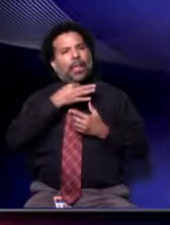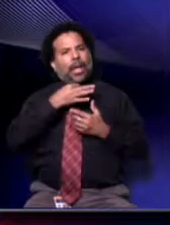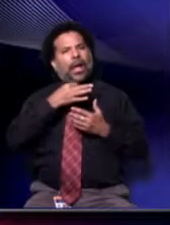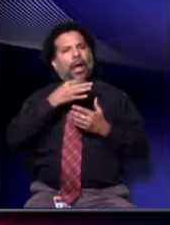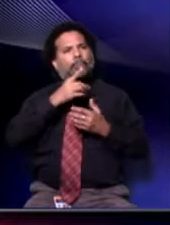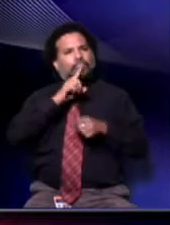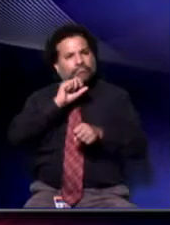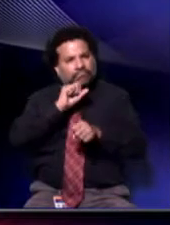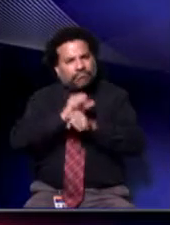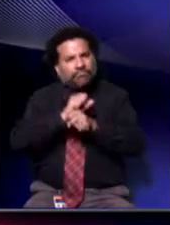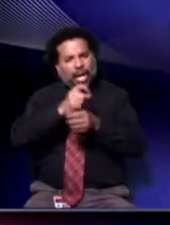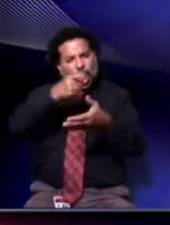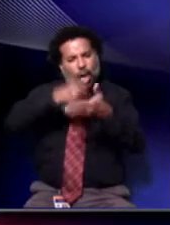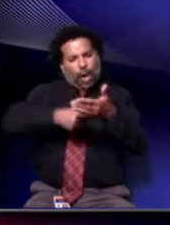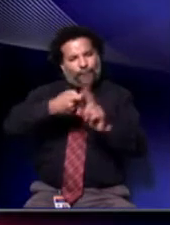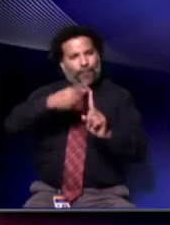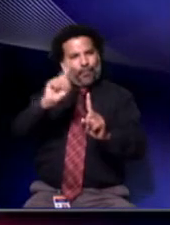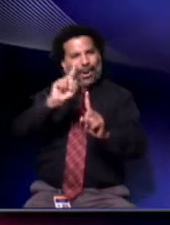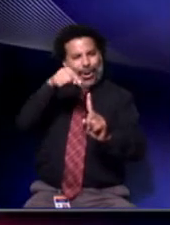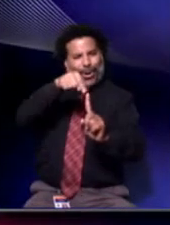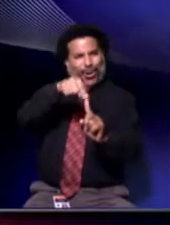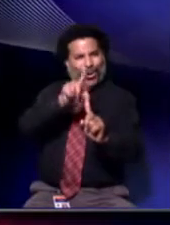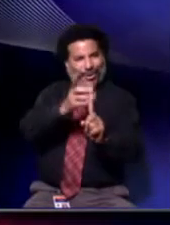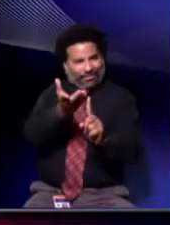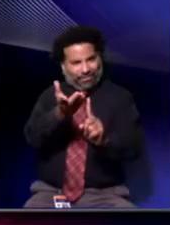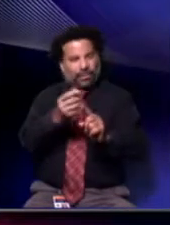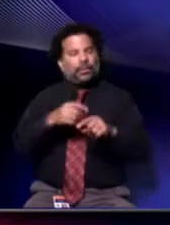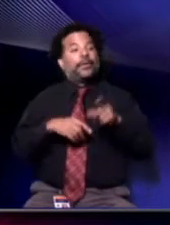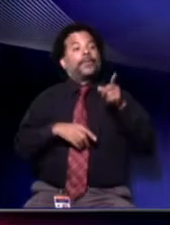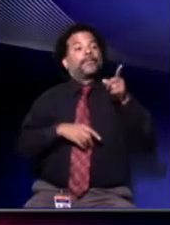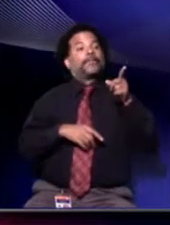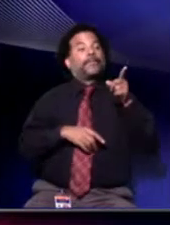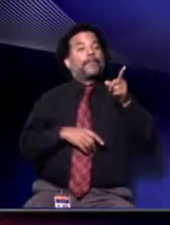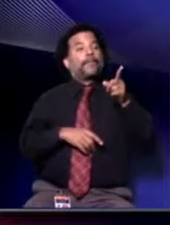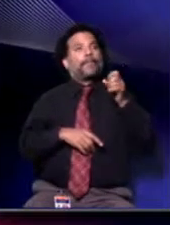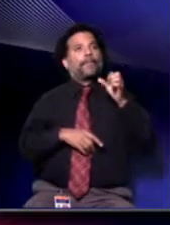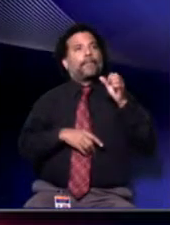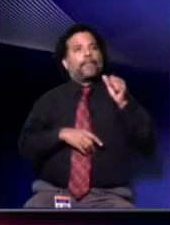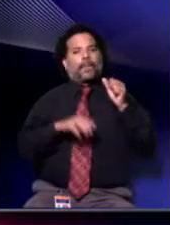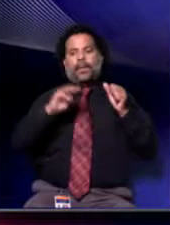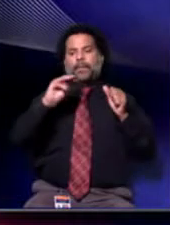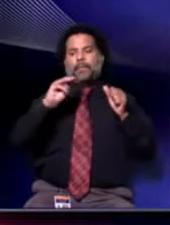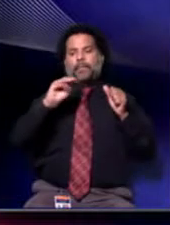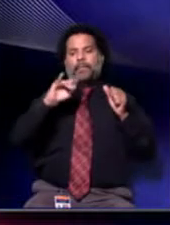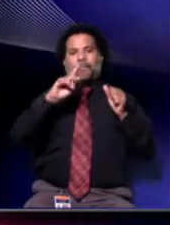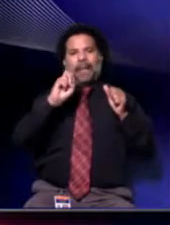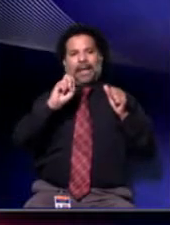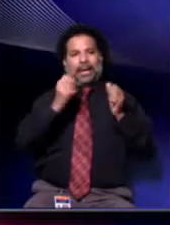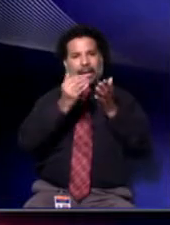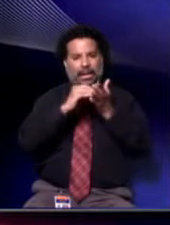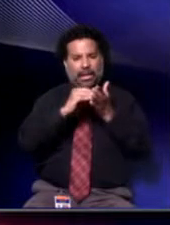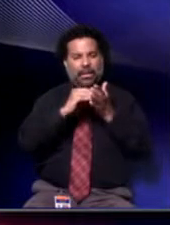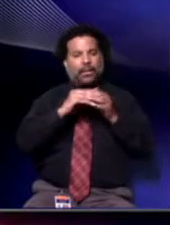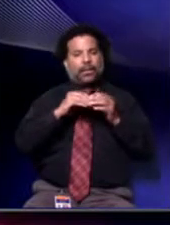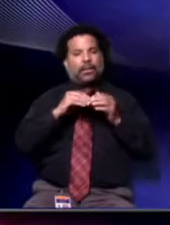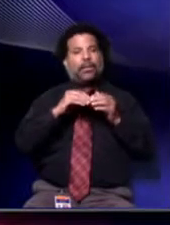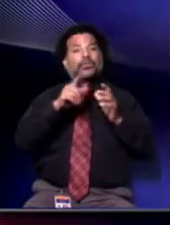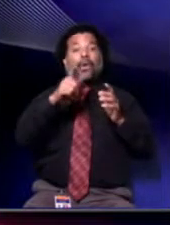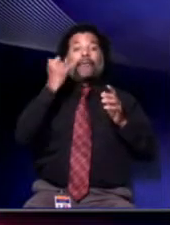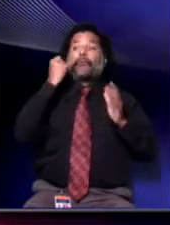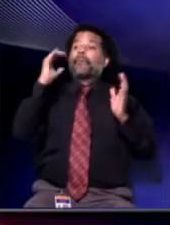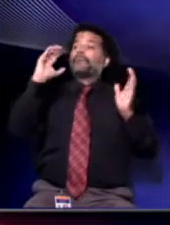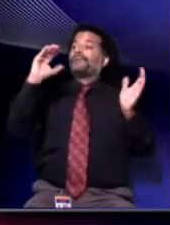we want to get a better idea of that. Absolutely. And I'm sorry this is Mike Manley again. If we're comparing ourselves to other